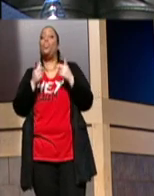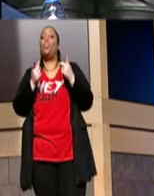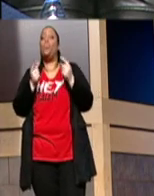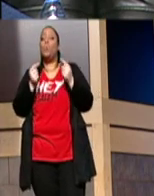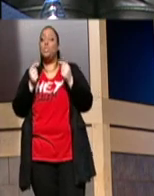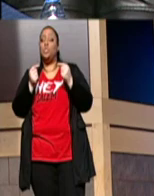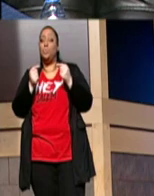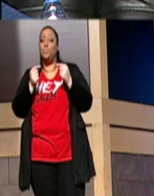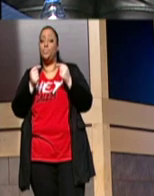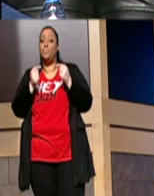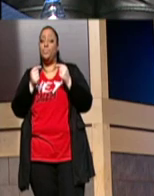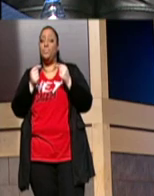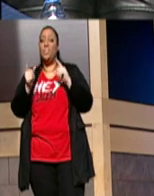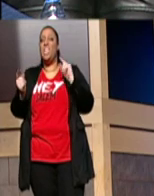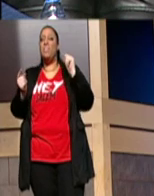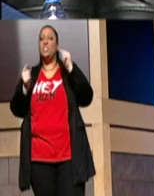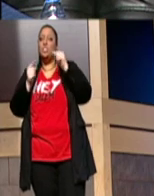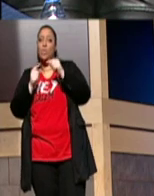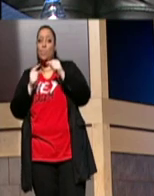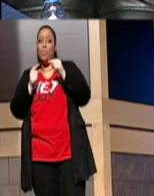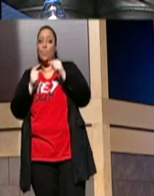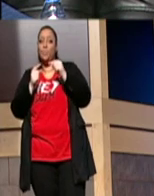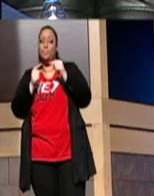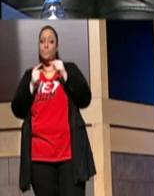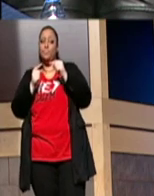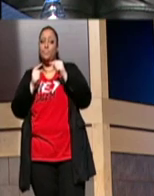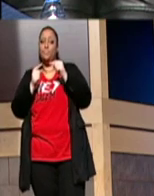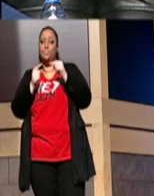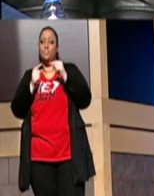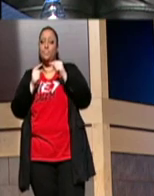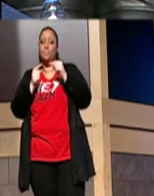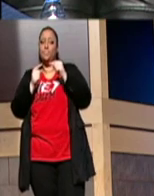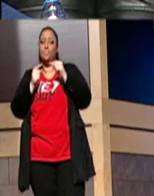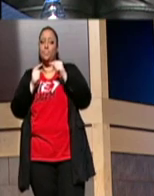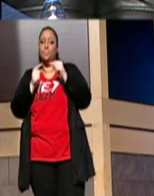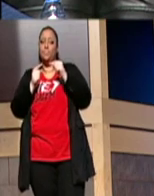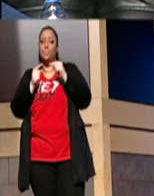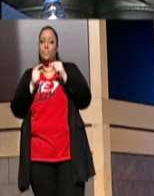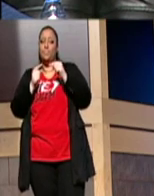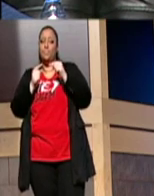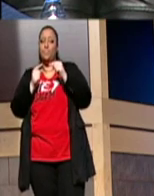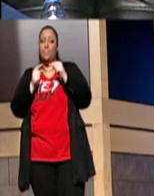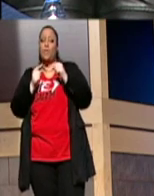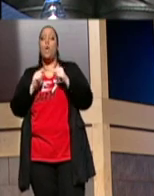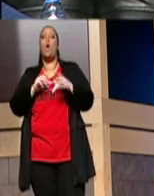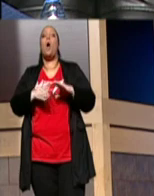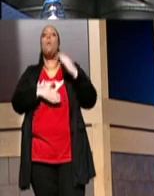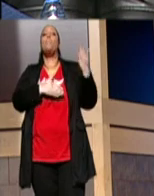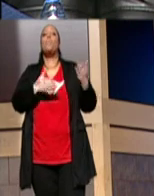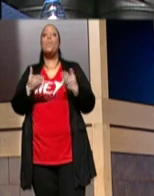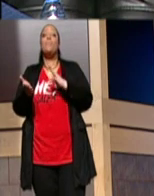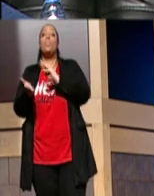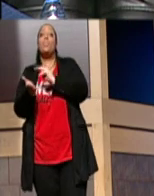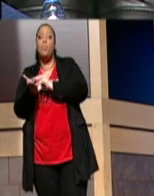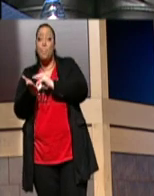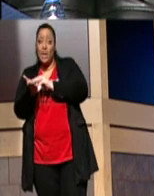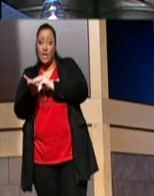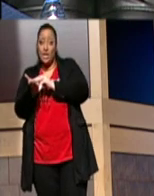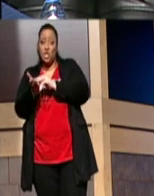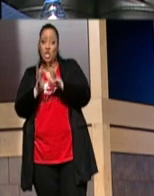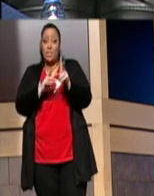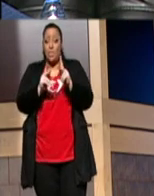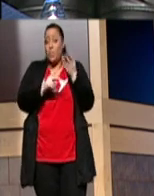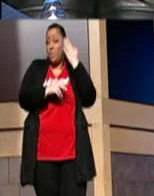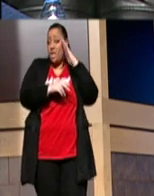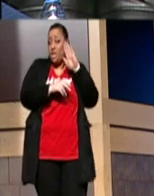Even to the point of raising up something, even if it's a medication that, Lord, people didn't even